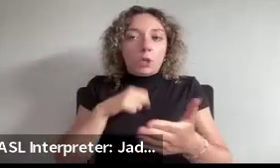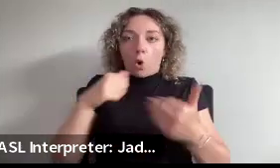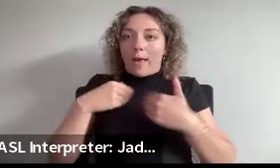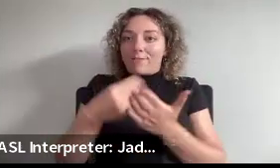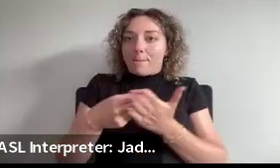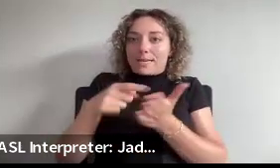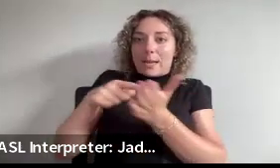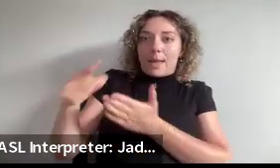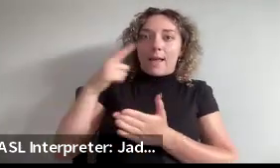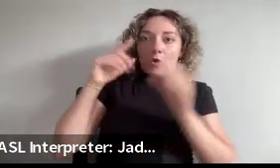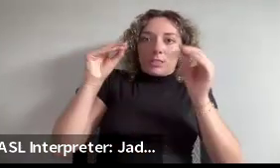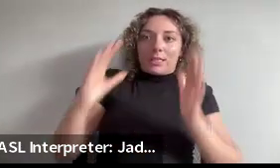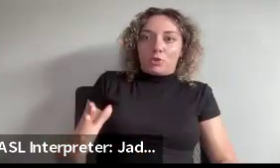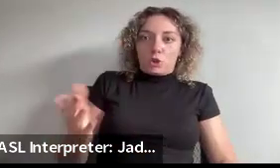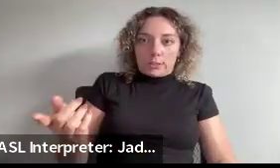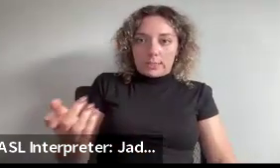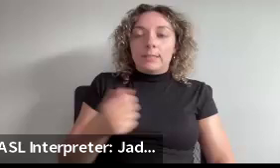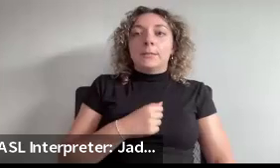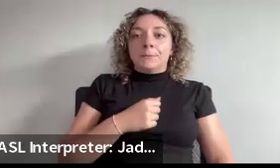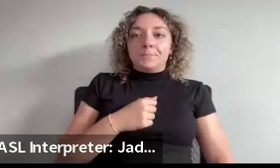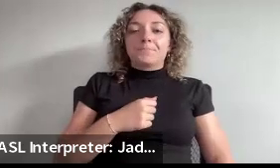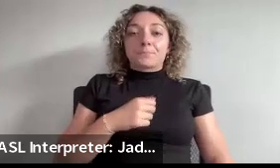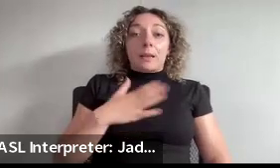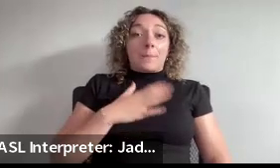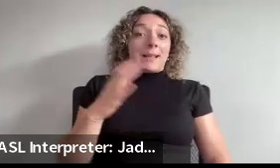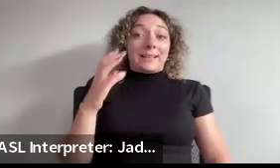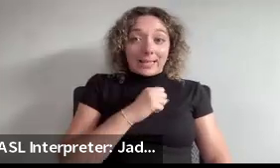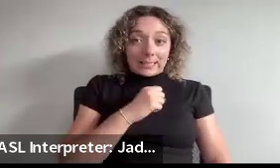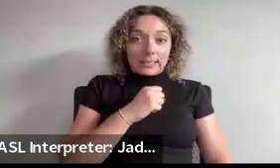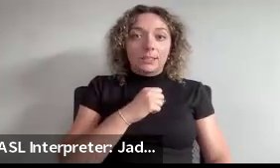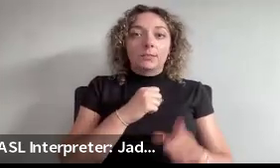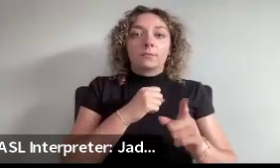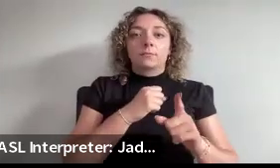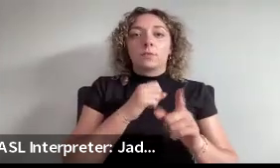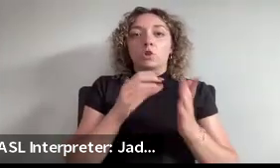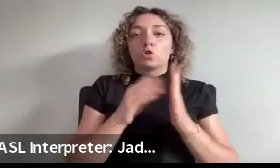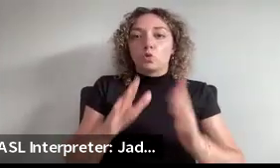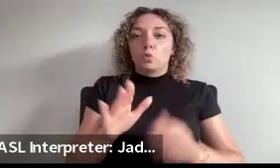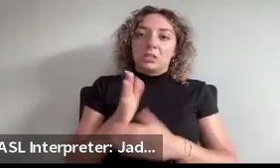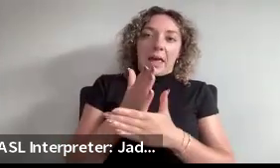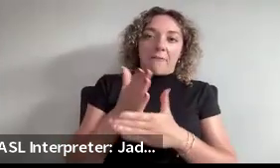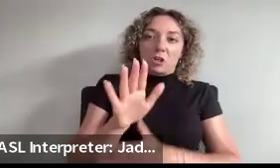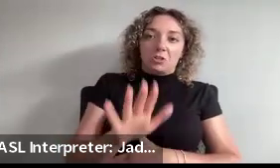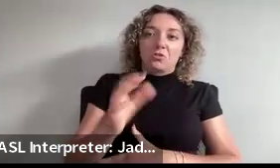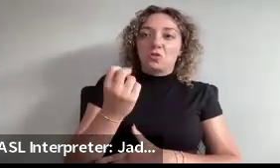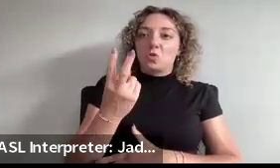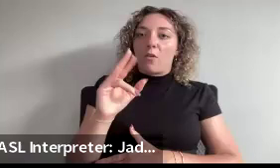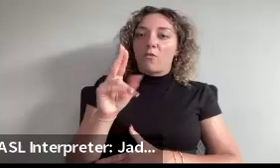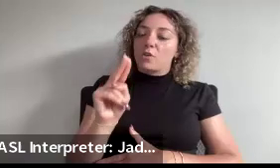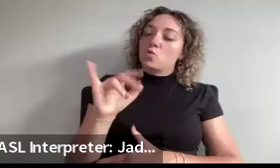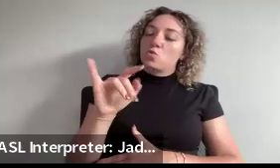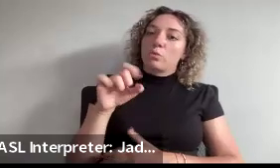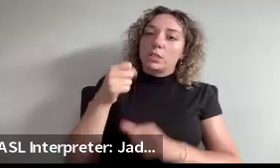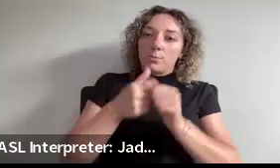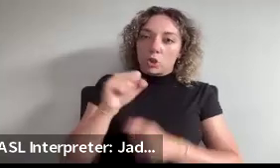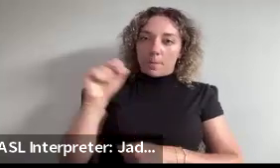for those lecturers. So my guess is that students would average about 12 units per semester, which